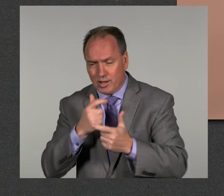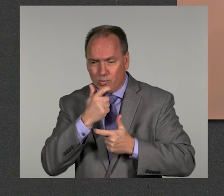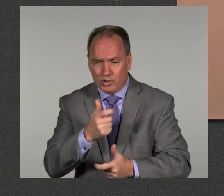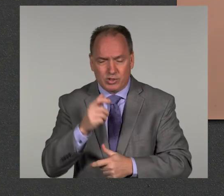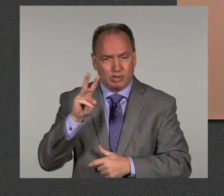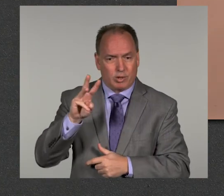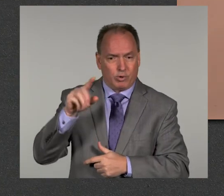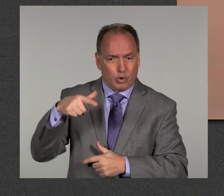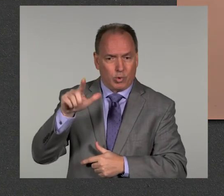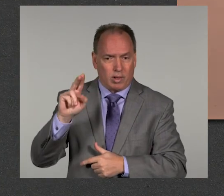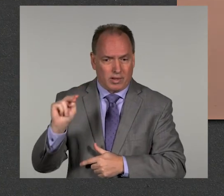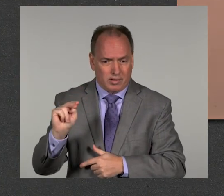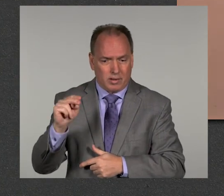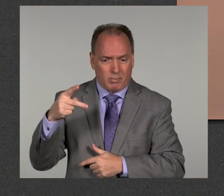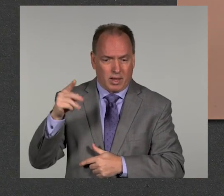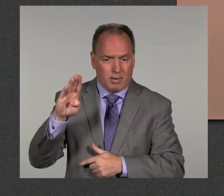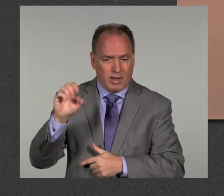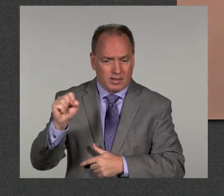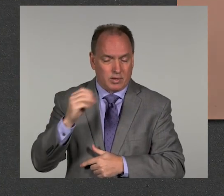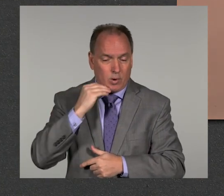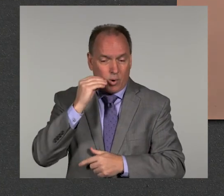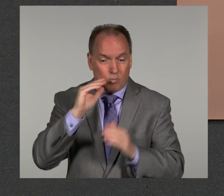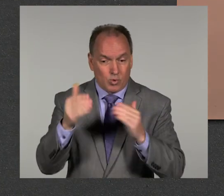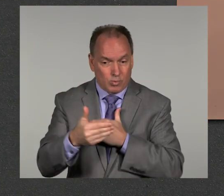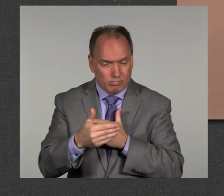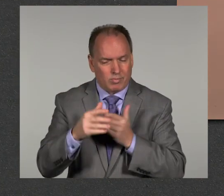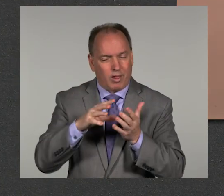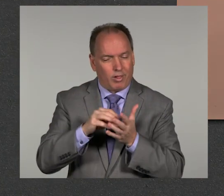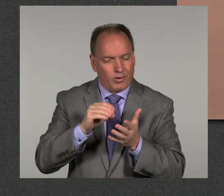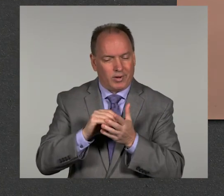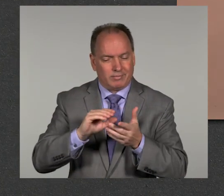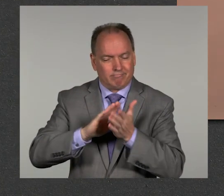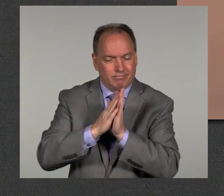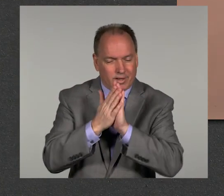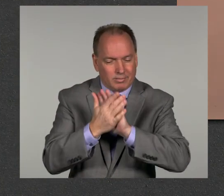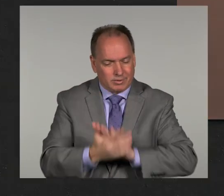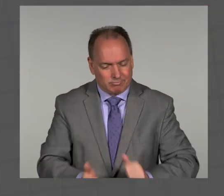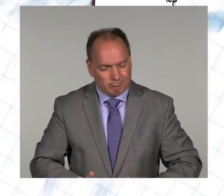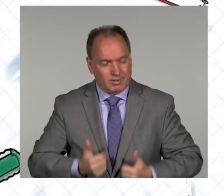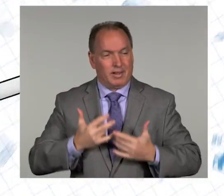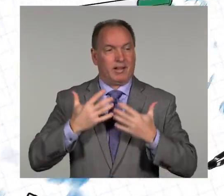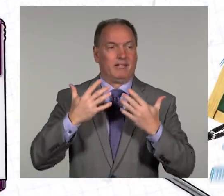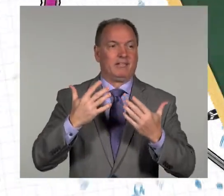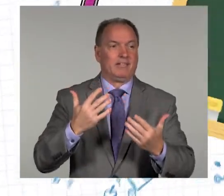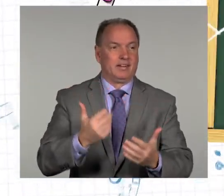keep watching. WQLN PBS Homeroom, where learning is brought to life.